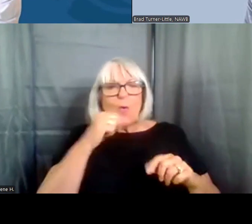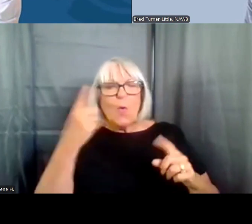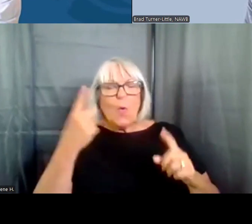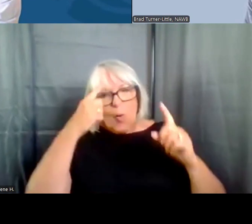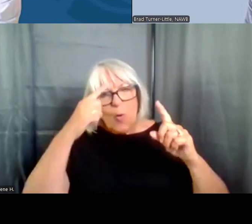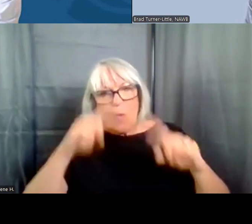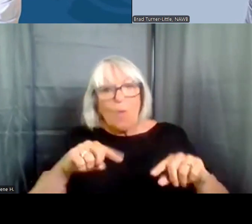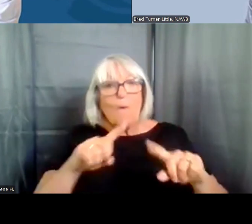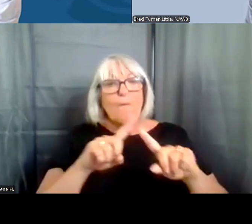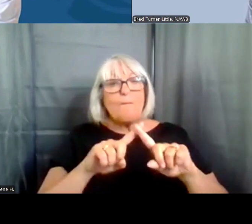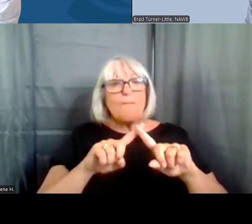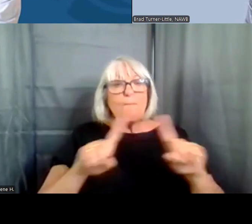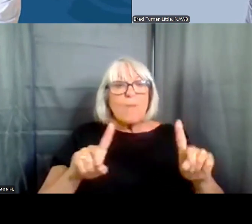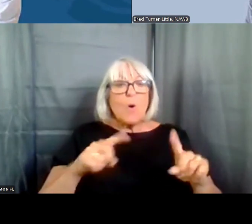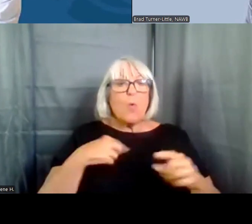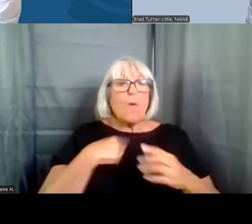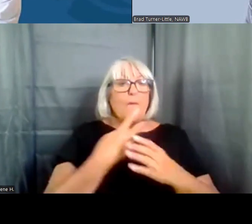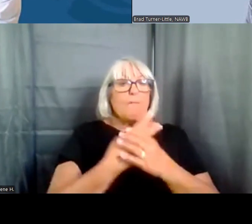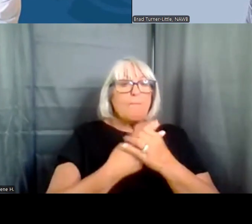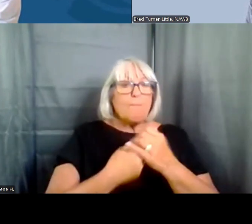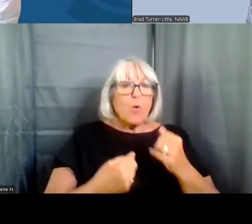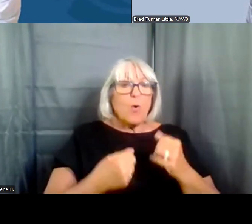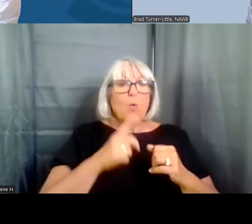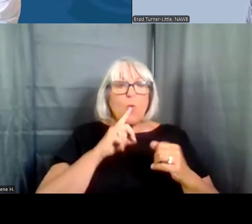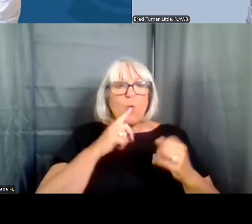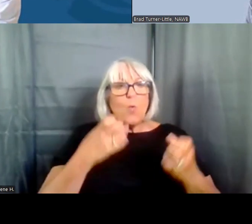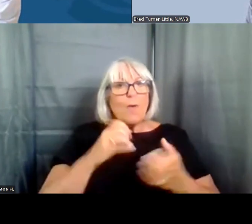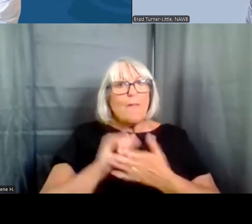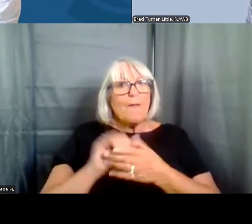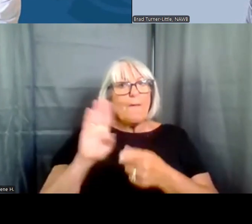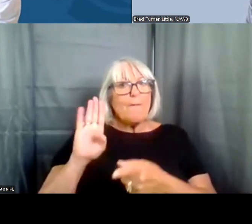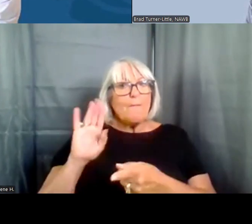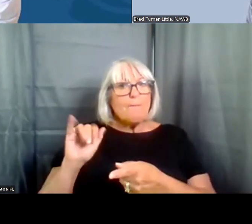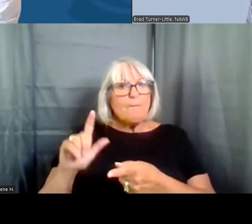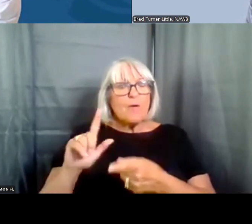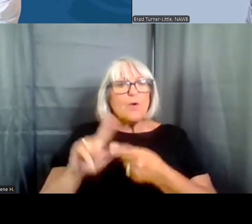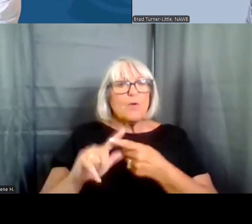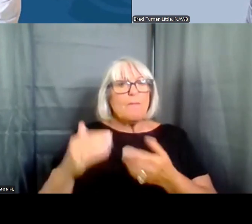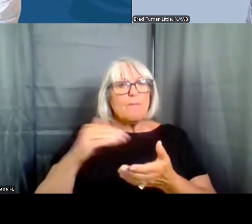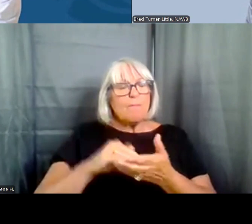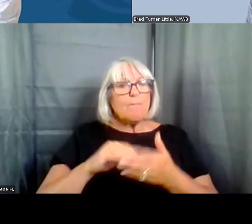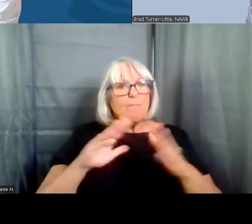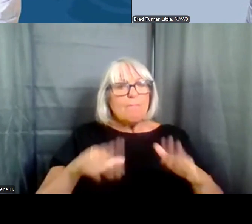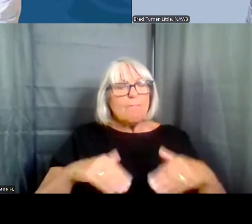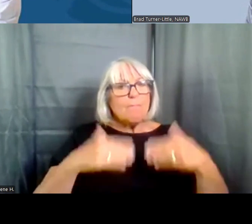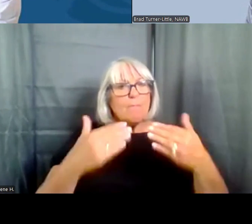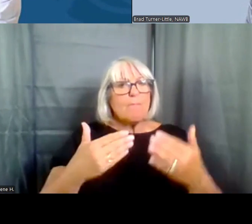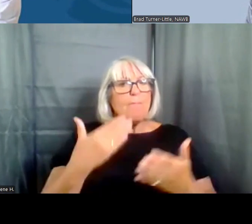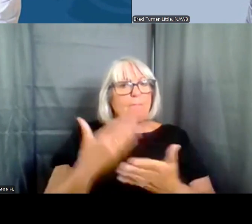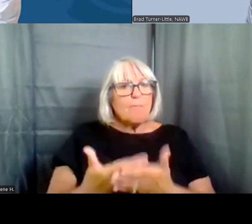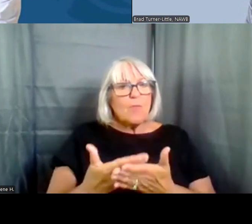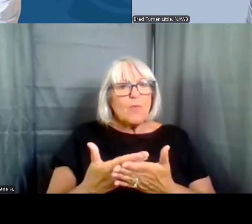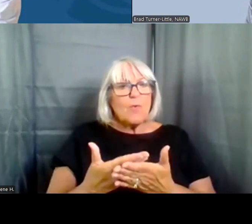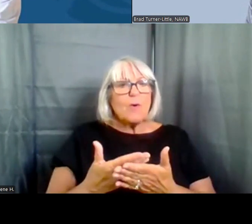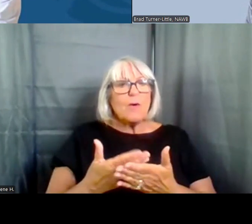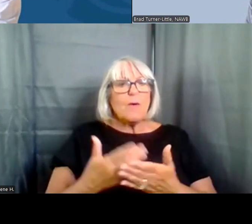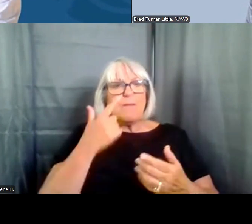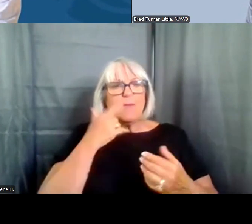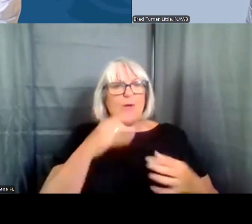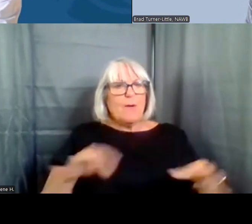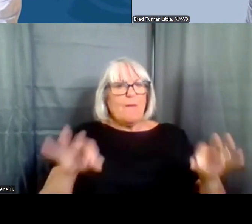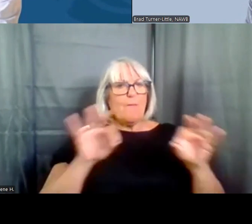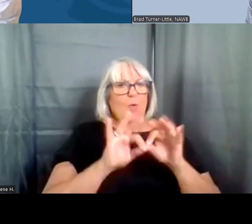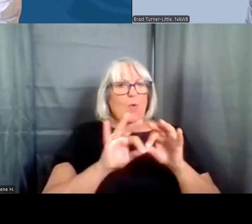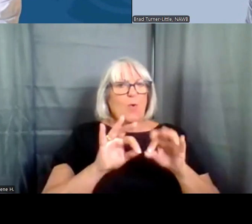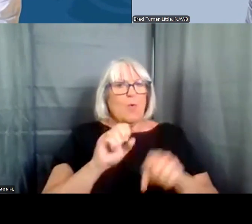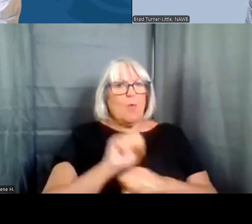the bill to be reauthorized because of the importance that workforce boards play in communities to help build strategies to create the